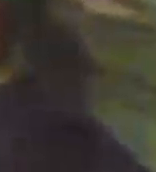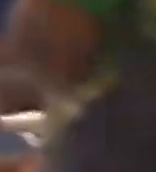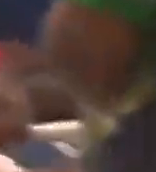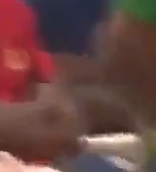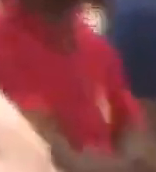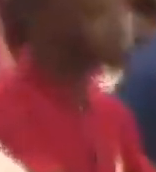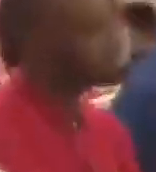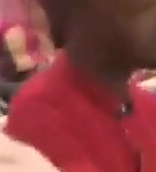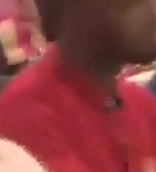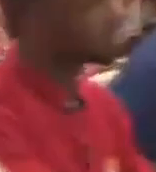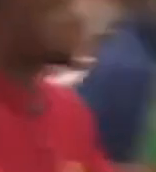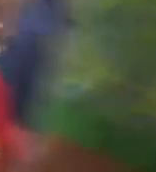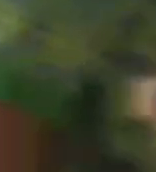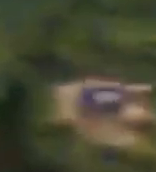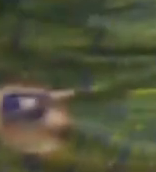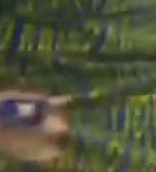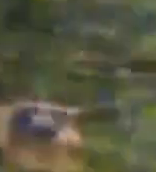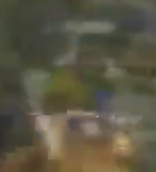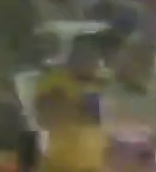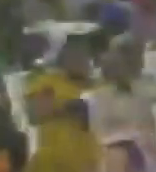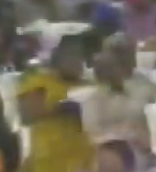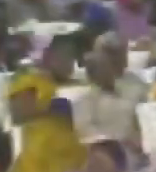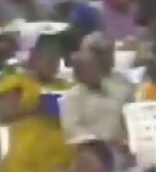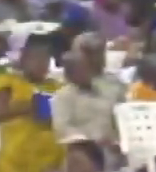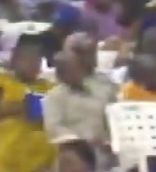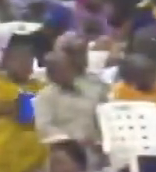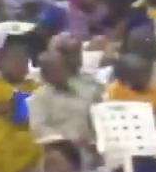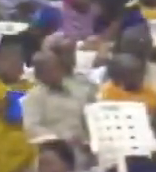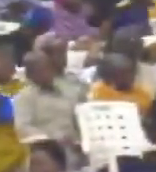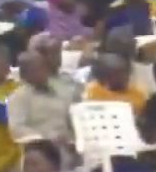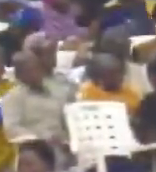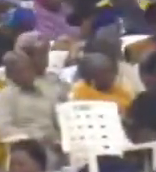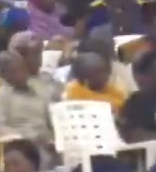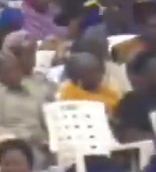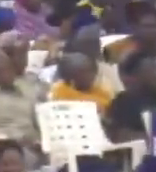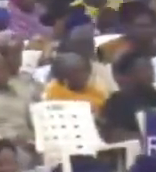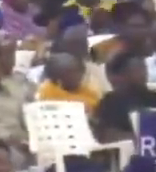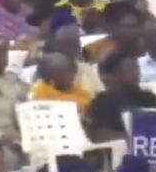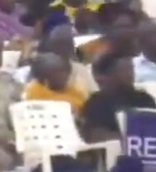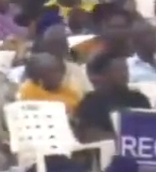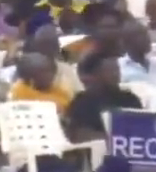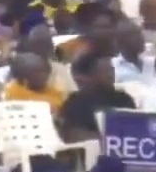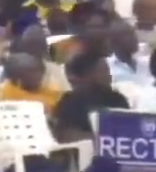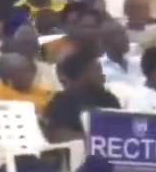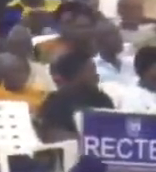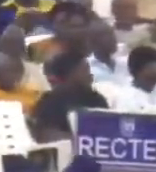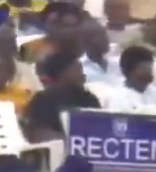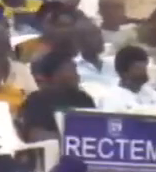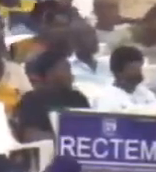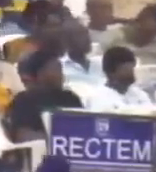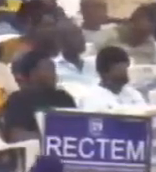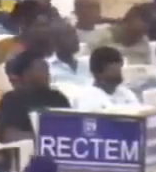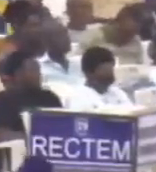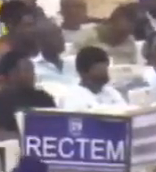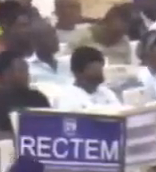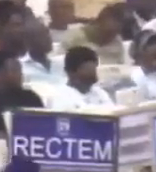Because even though we have millions of chairs in the new